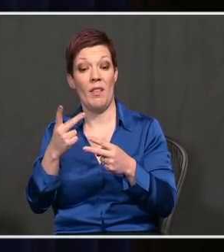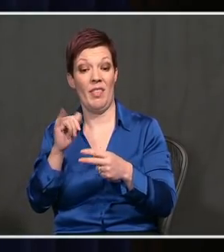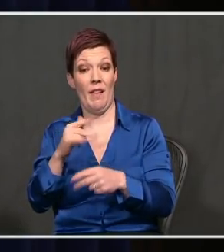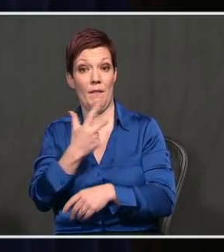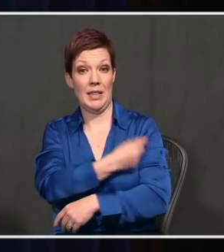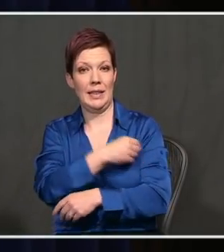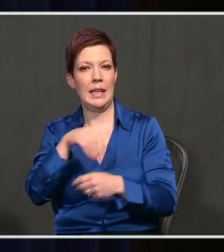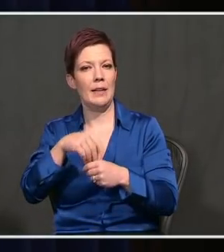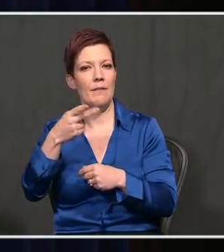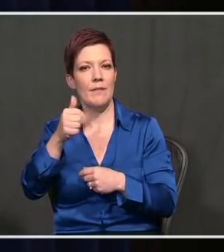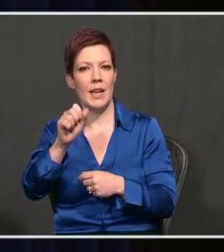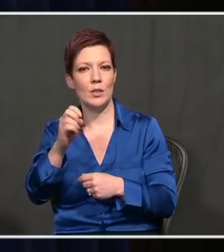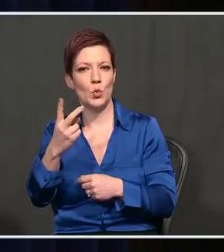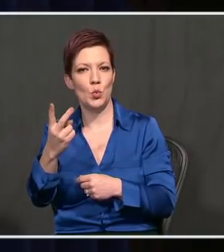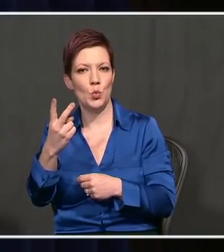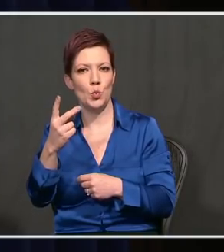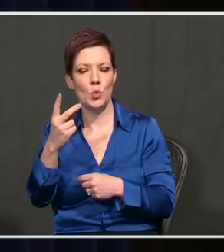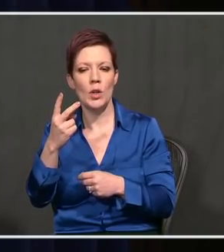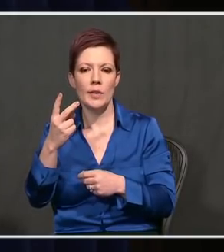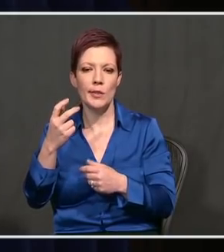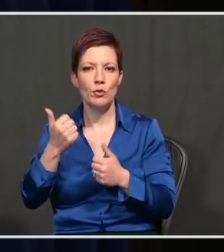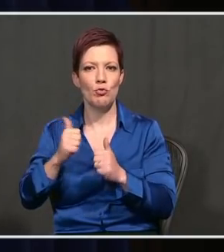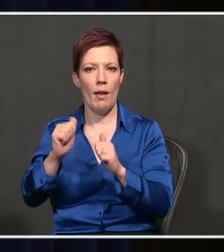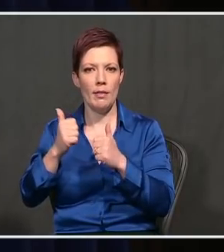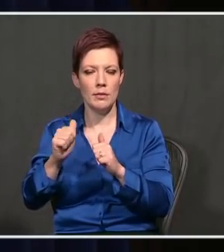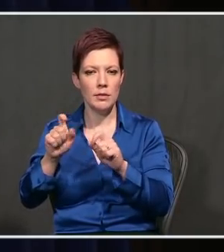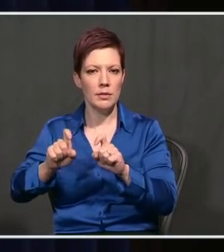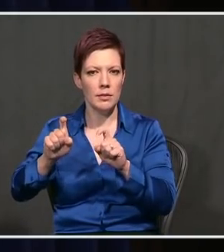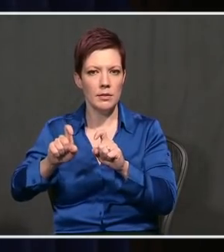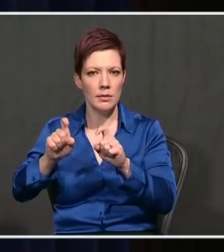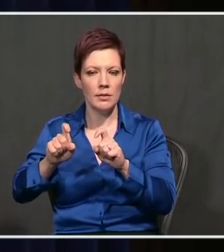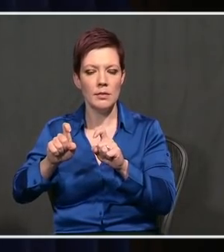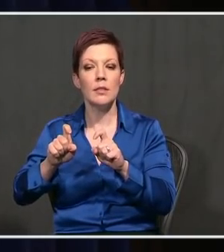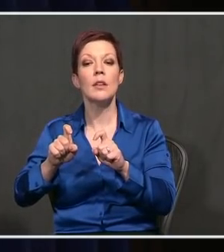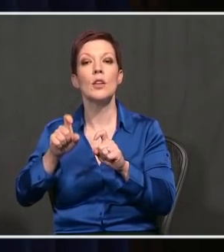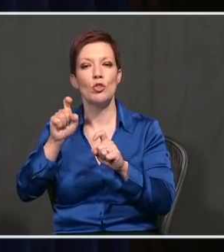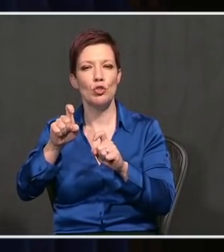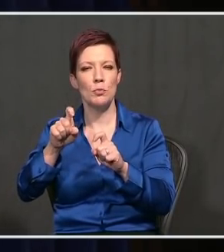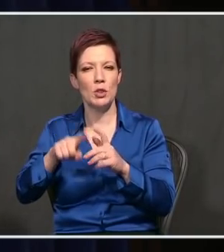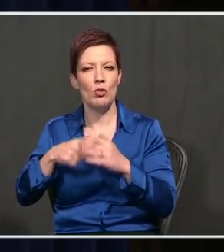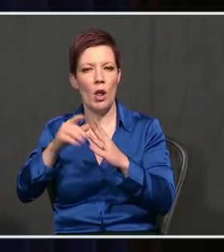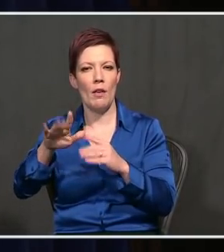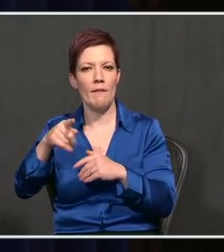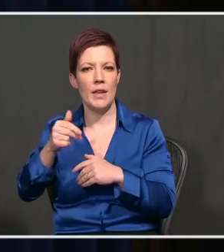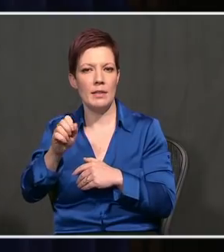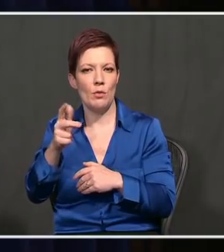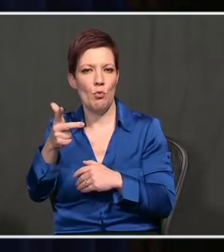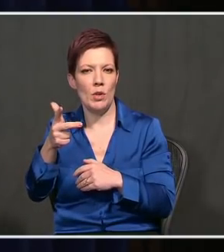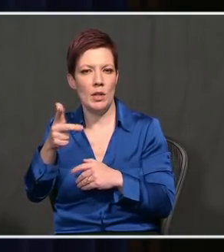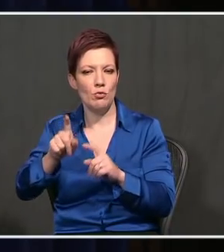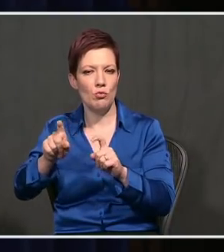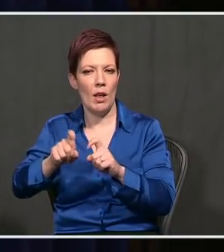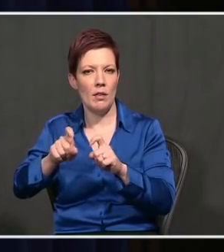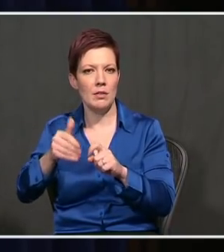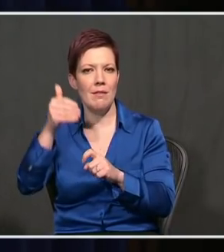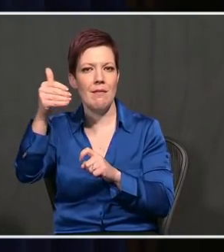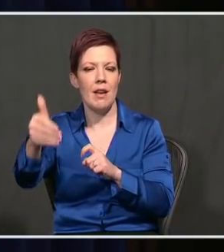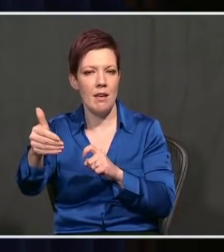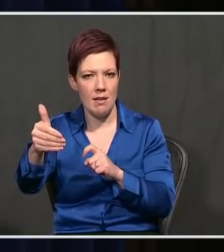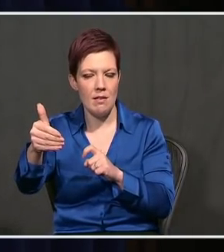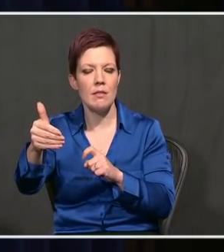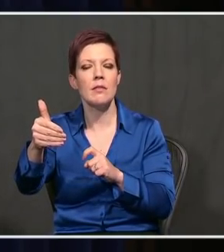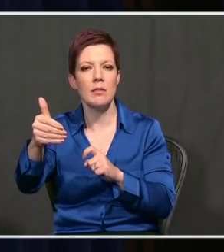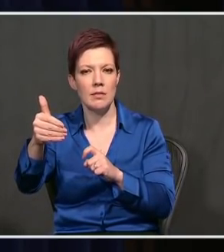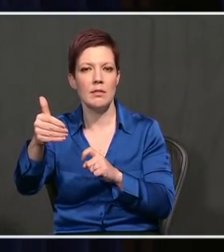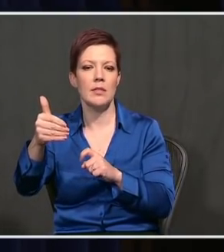are in phase 2 trials and should be starting the phase 3 trials in the next few weeks or days. And if